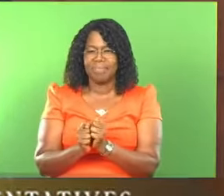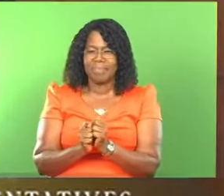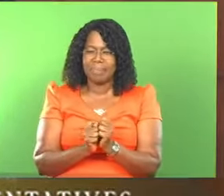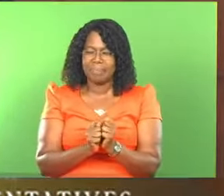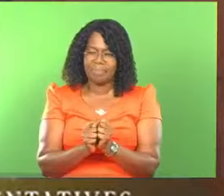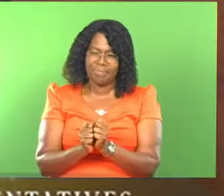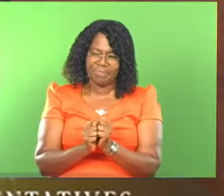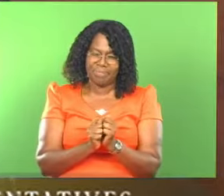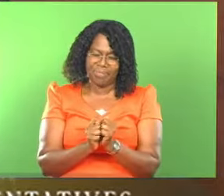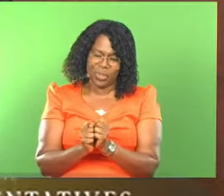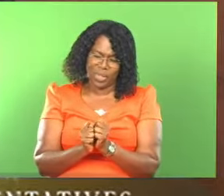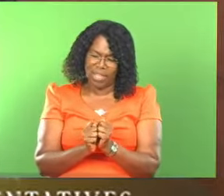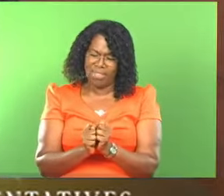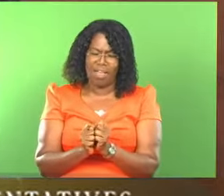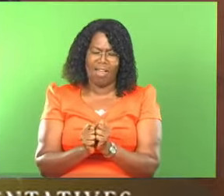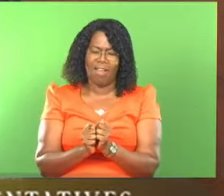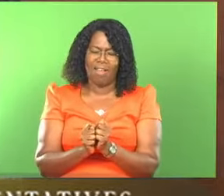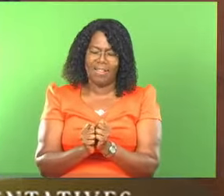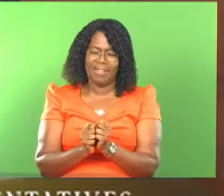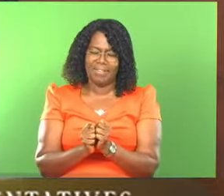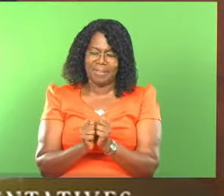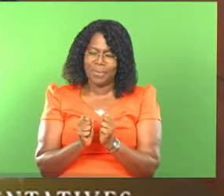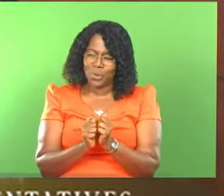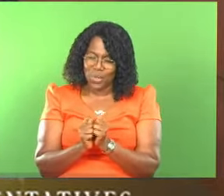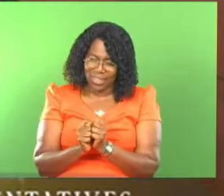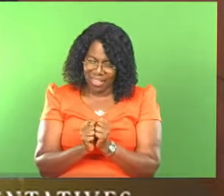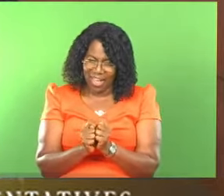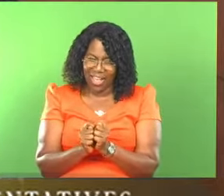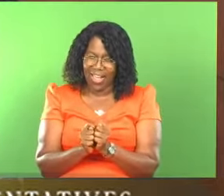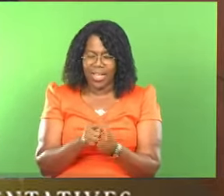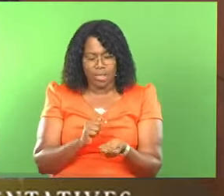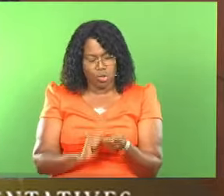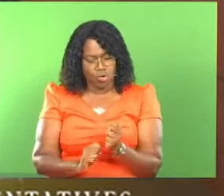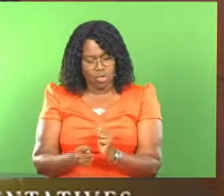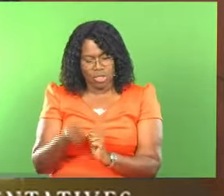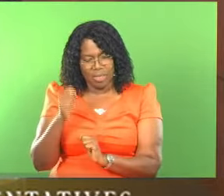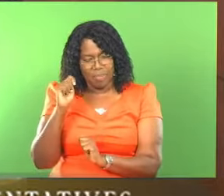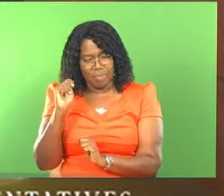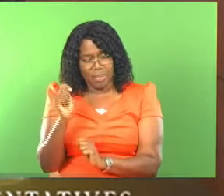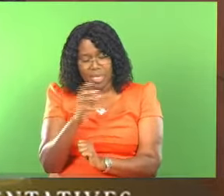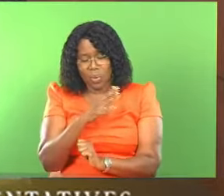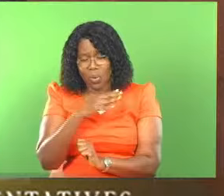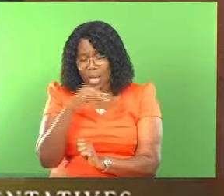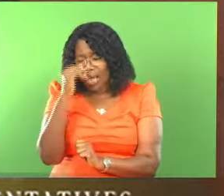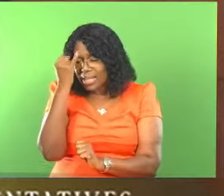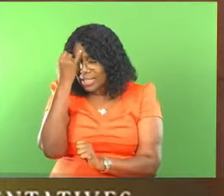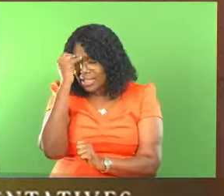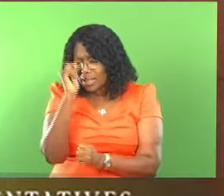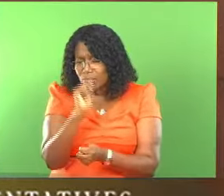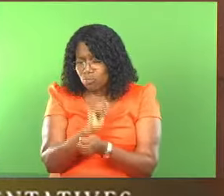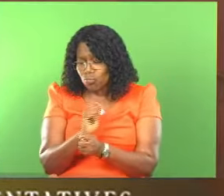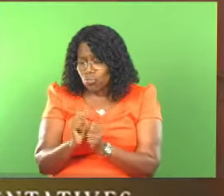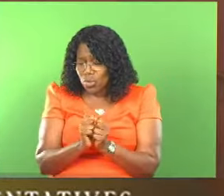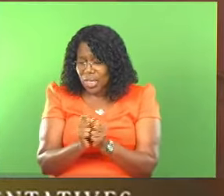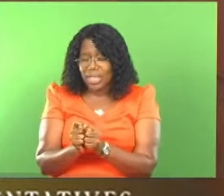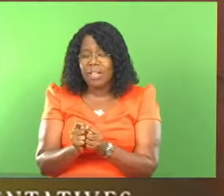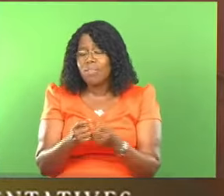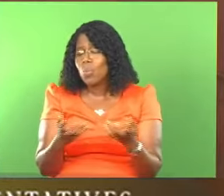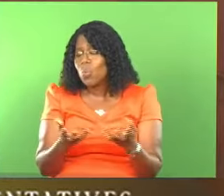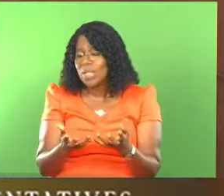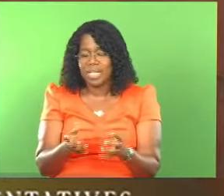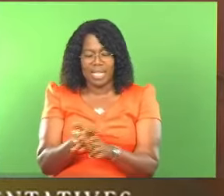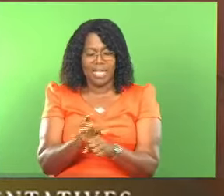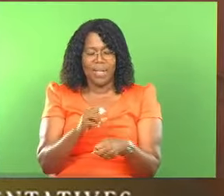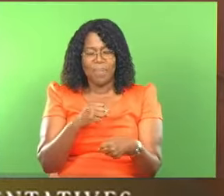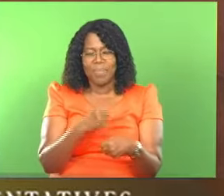Together, it is our aim to position Trinidad and Tobago as a digital hub for the Americas and to empower